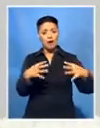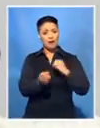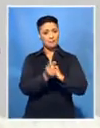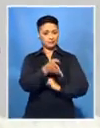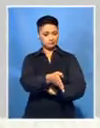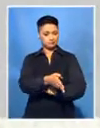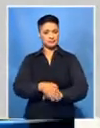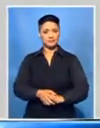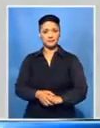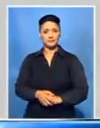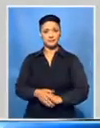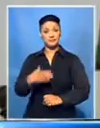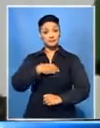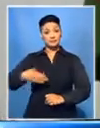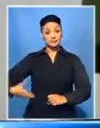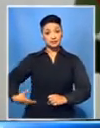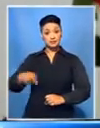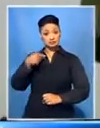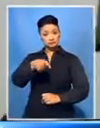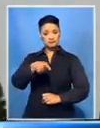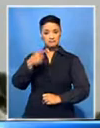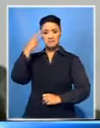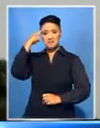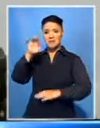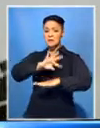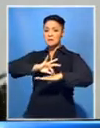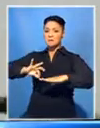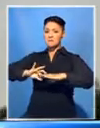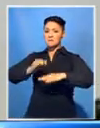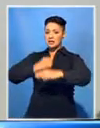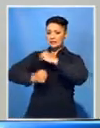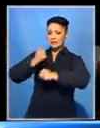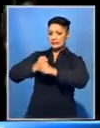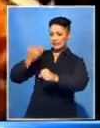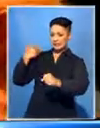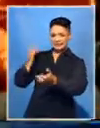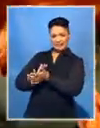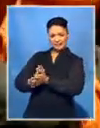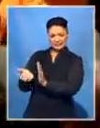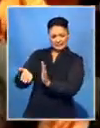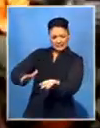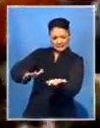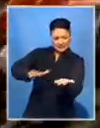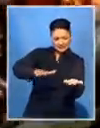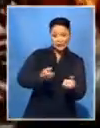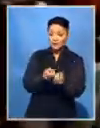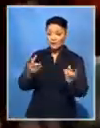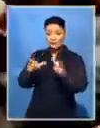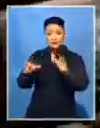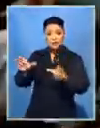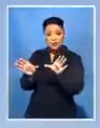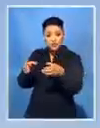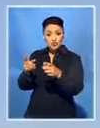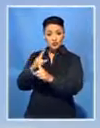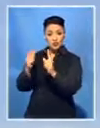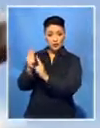Omar al-Bashir is alleged to have masterminded the genocide of 3 prominent ethnic groups in Sudan. The UN estimates fighting